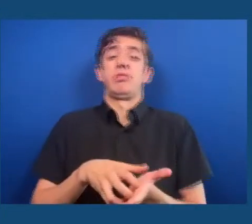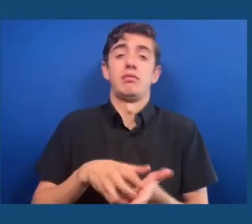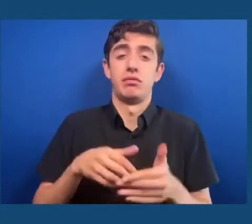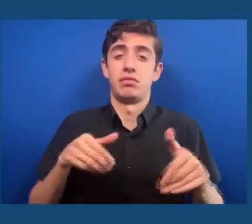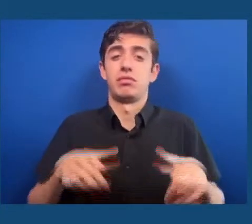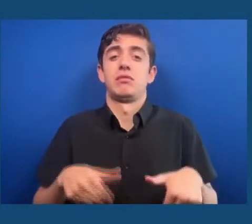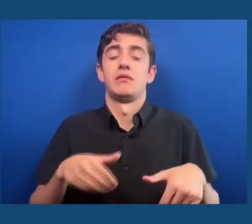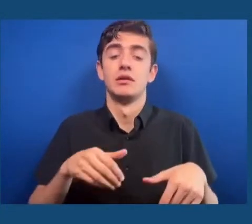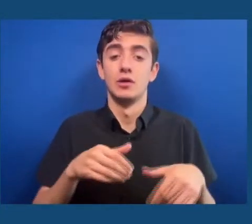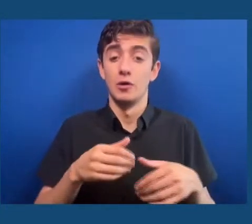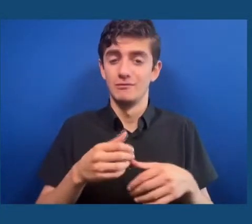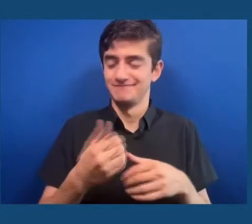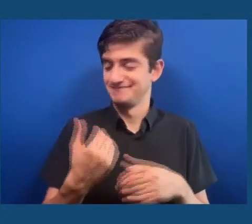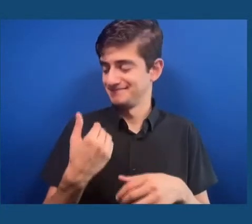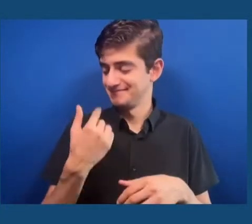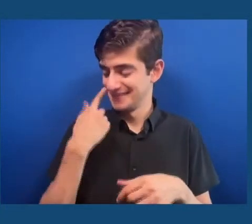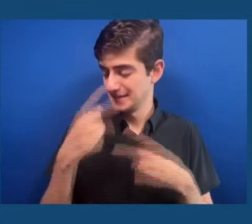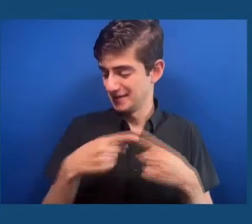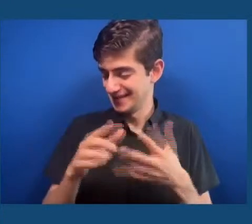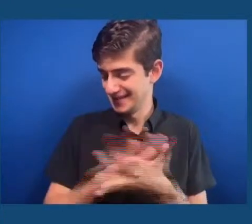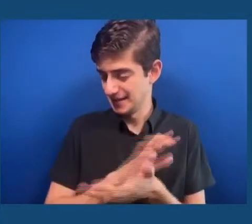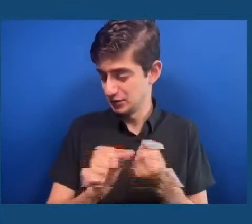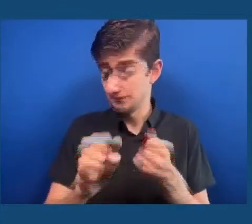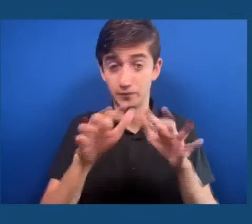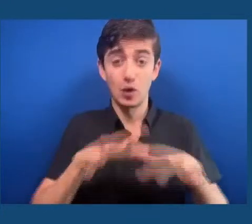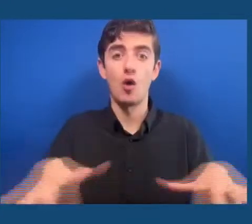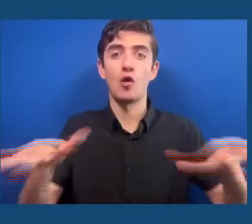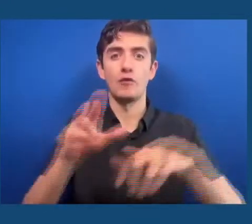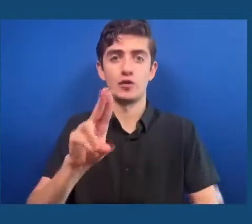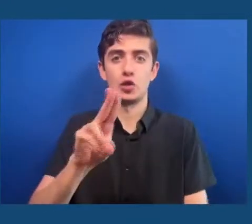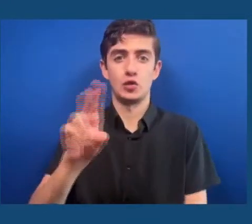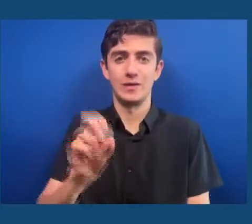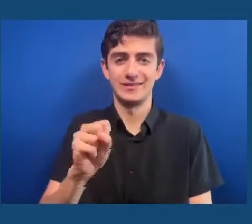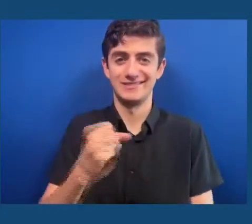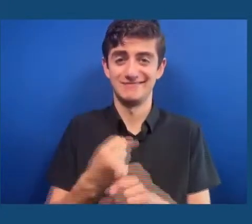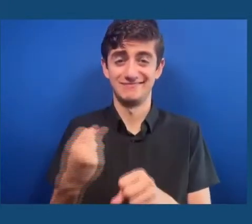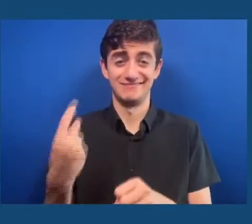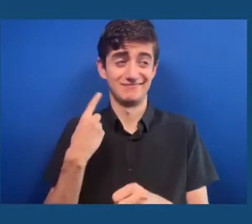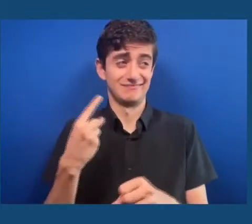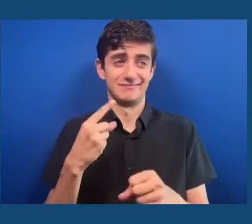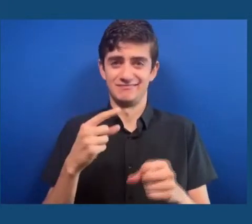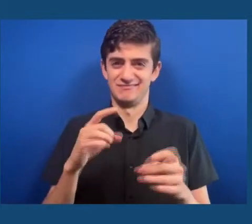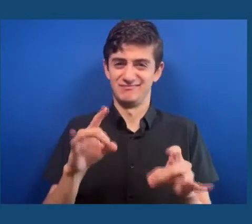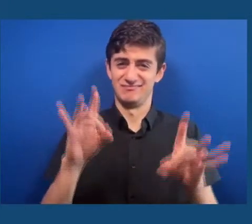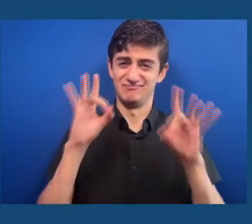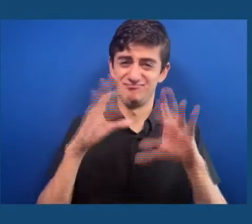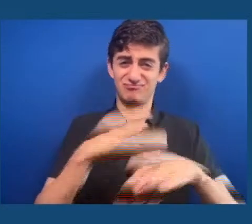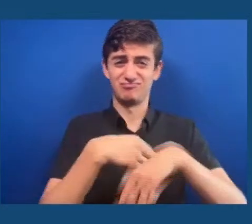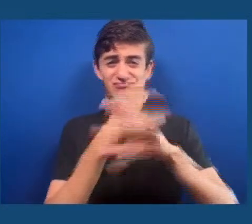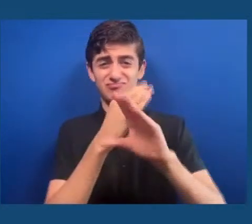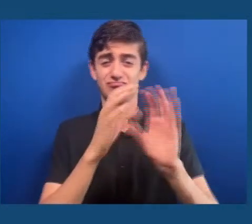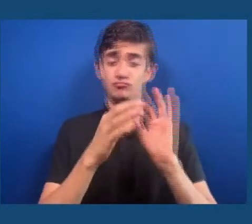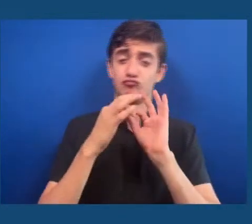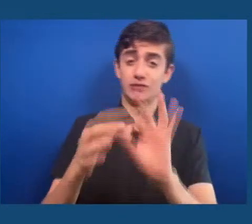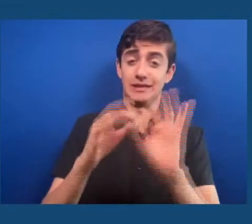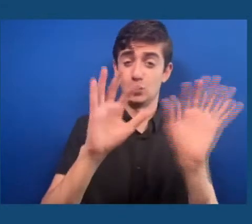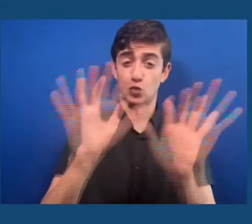damage, last year across the nation, climate-related disasters cost $92 billion in direct damage.